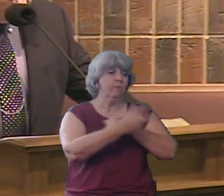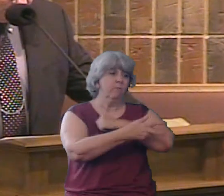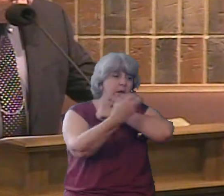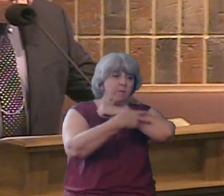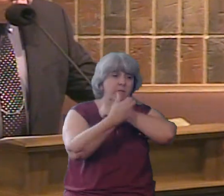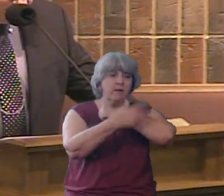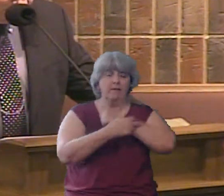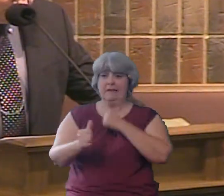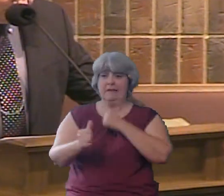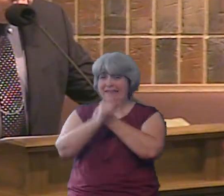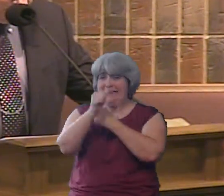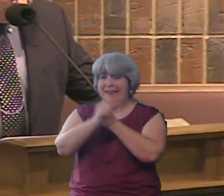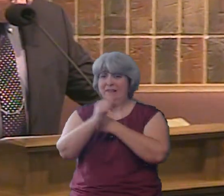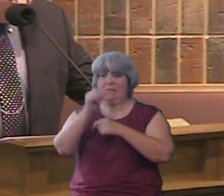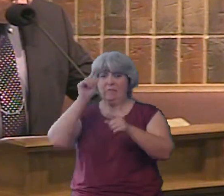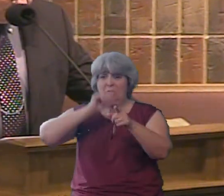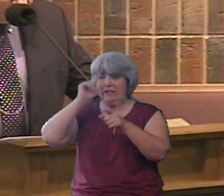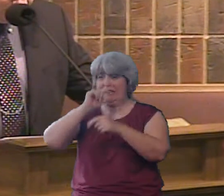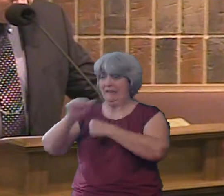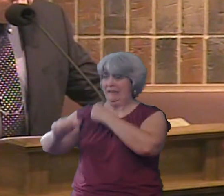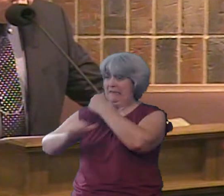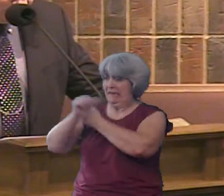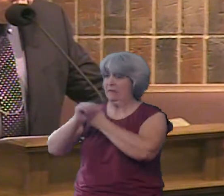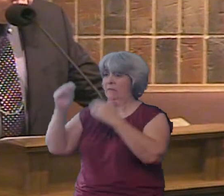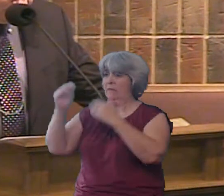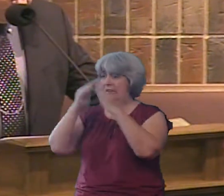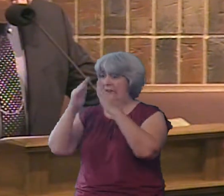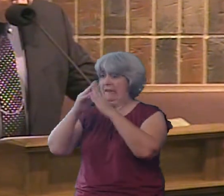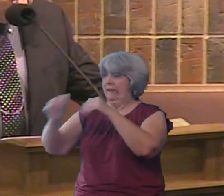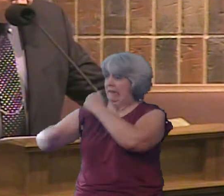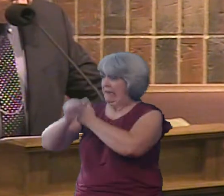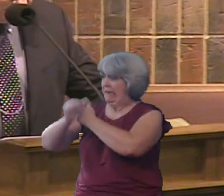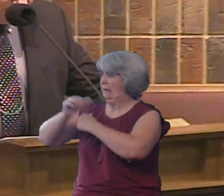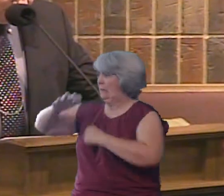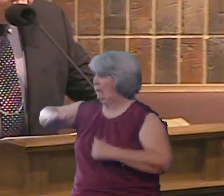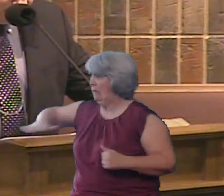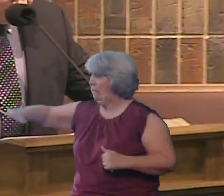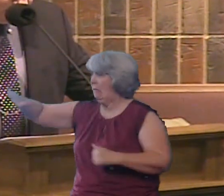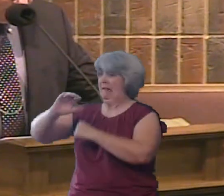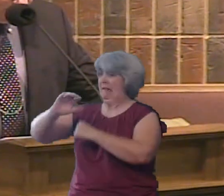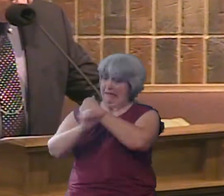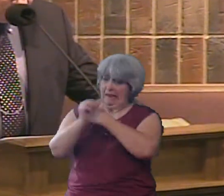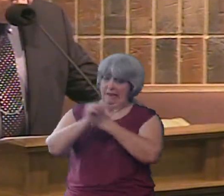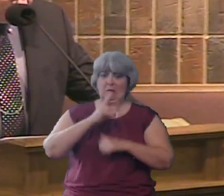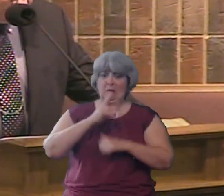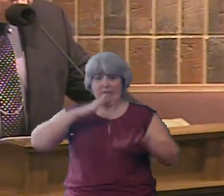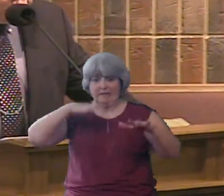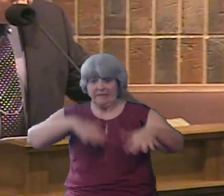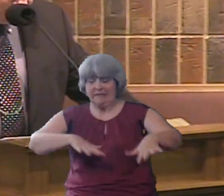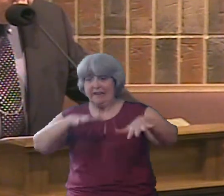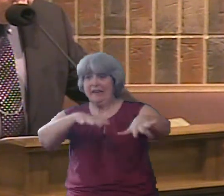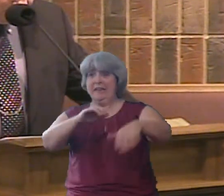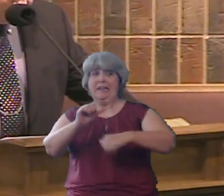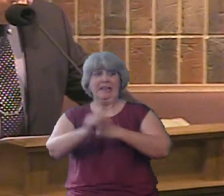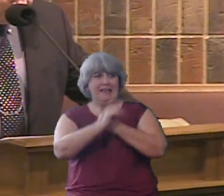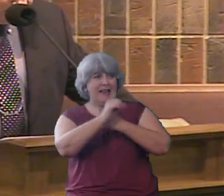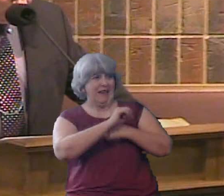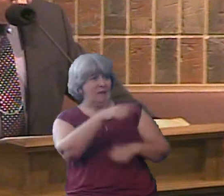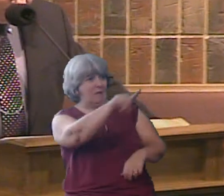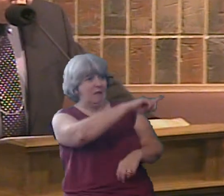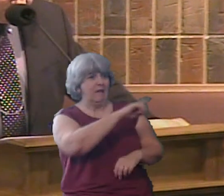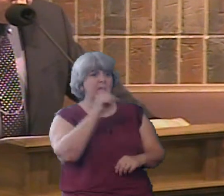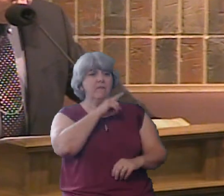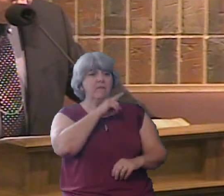in perils in the city, in perils in the wilderness, in perils in the sea, in perils among false brethren,